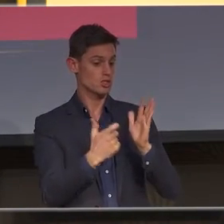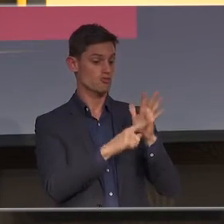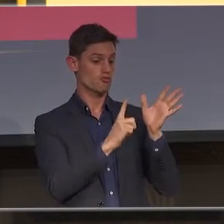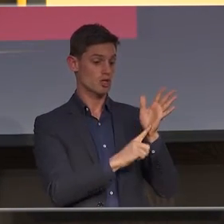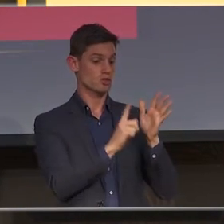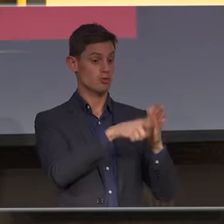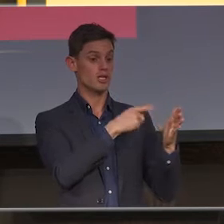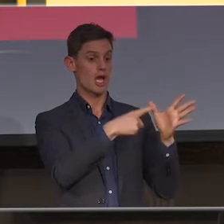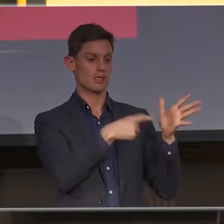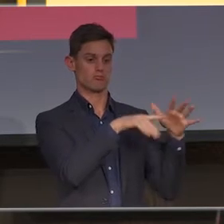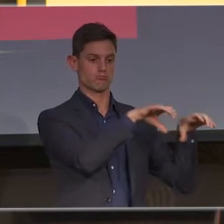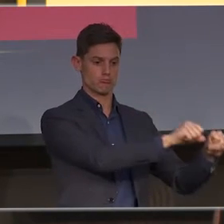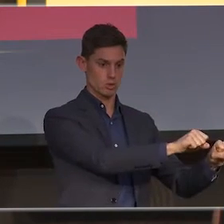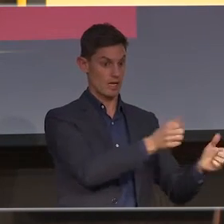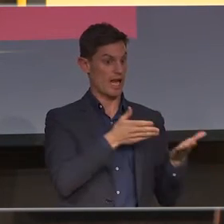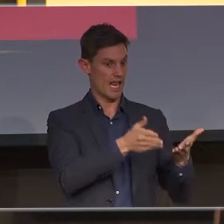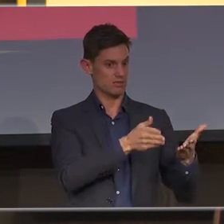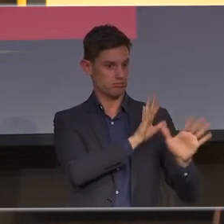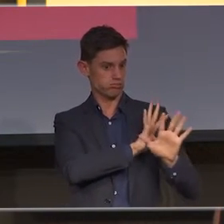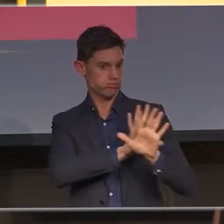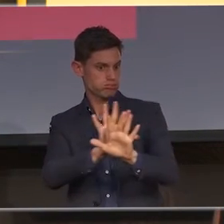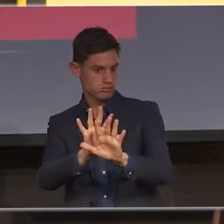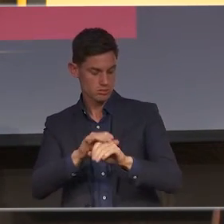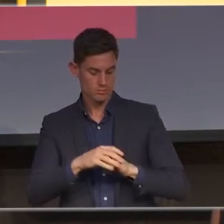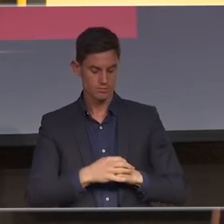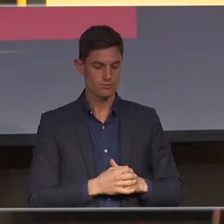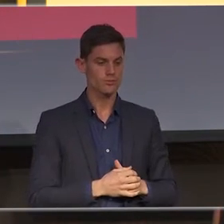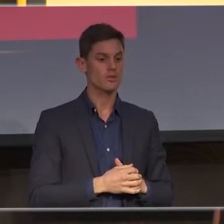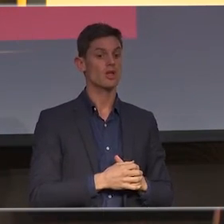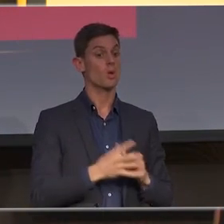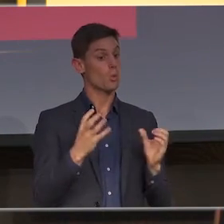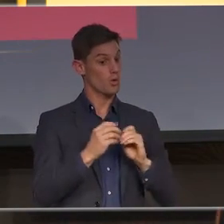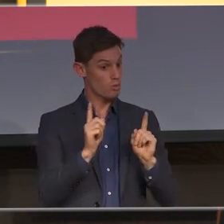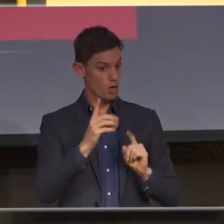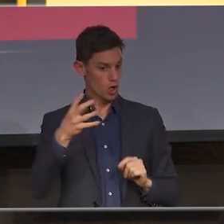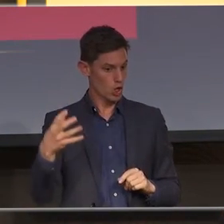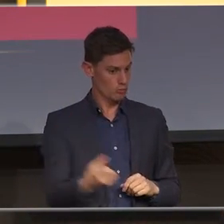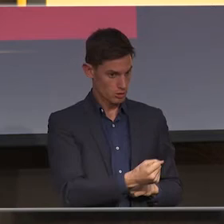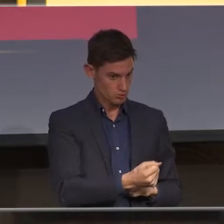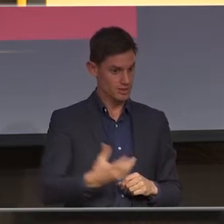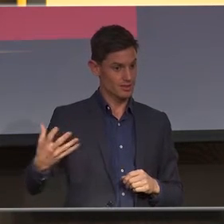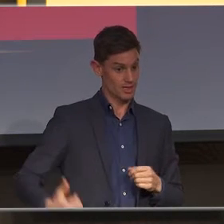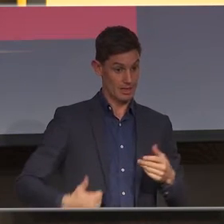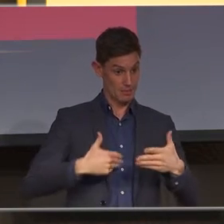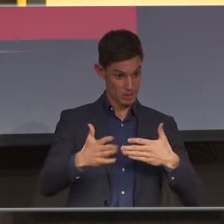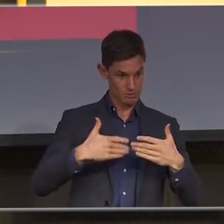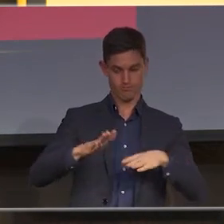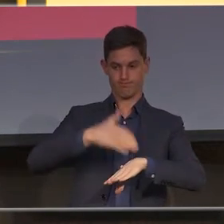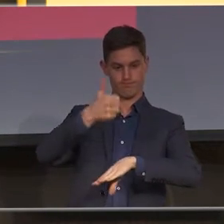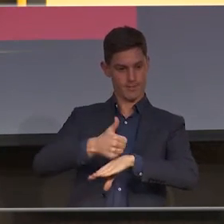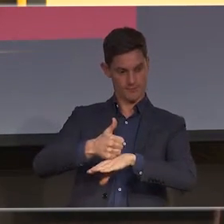Act was suspended in order to pass the relevant legislation, and compulsory income management was introduced for Aboriginal